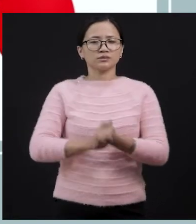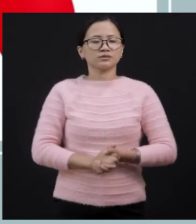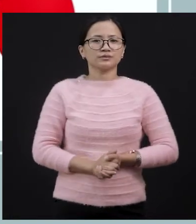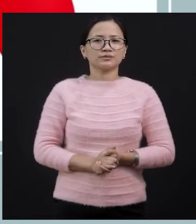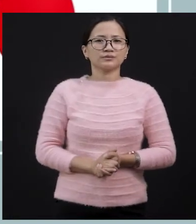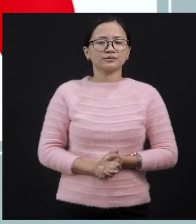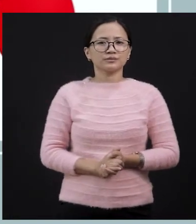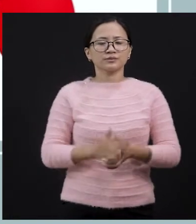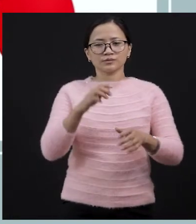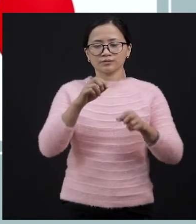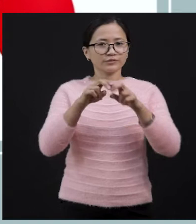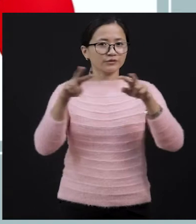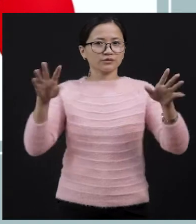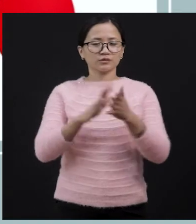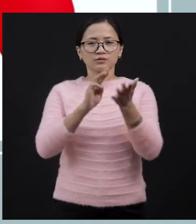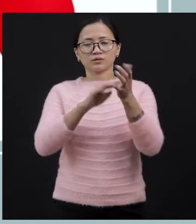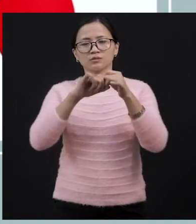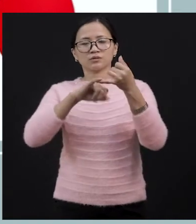the difference in their mass.